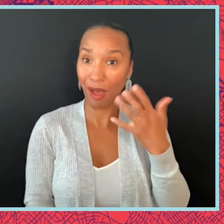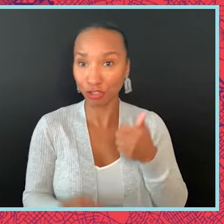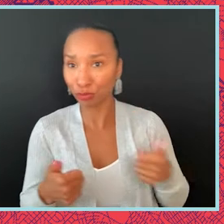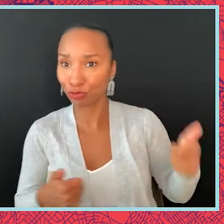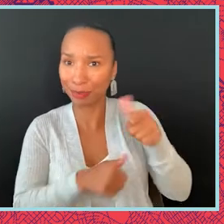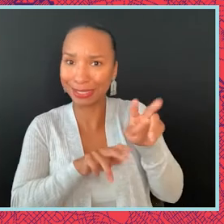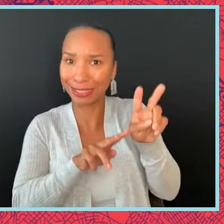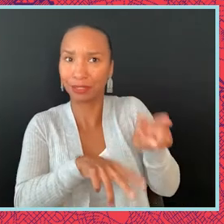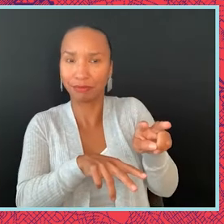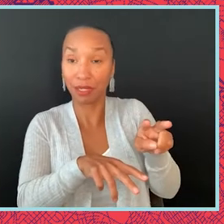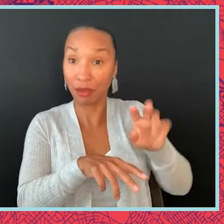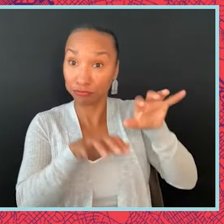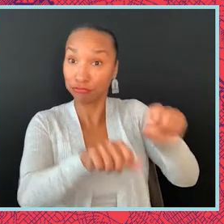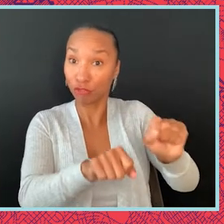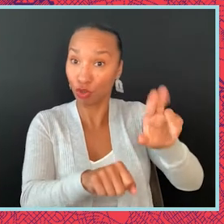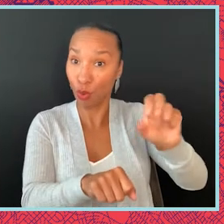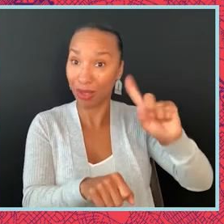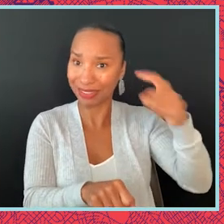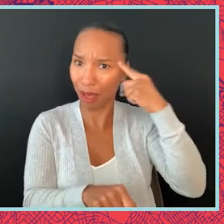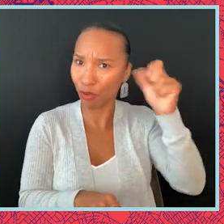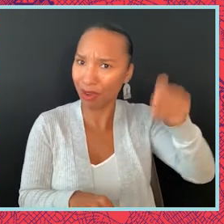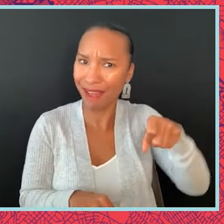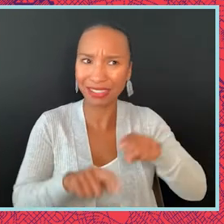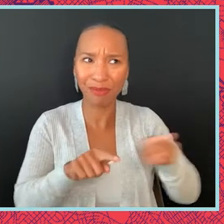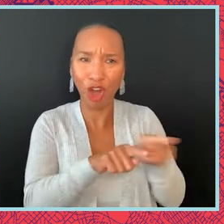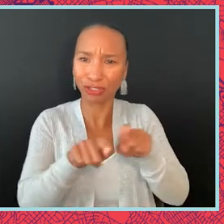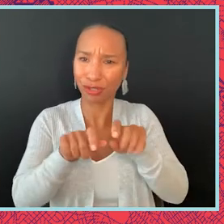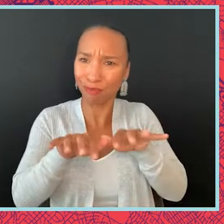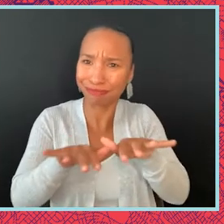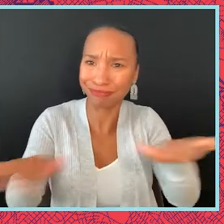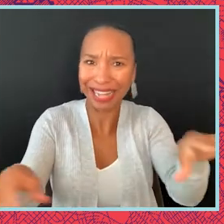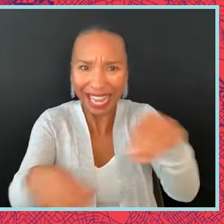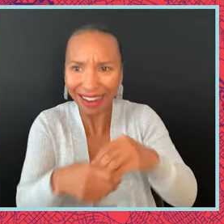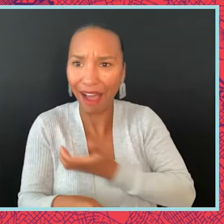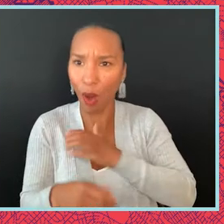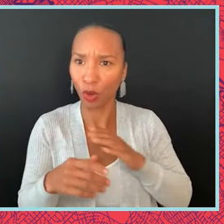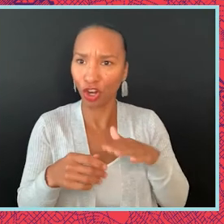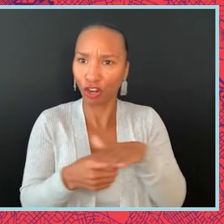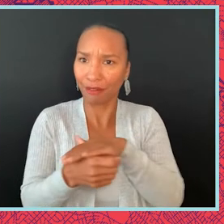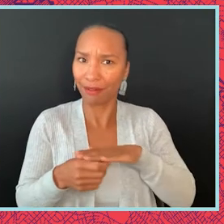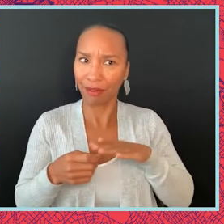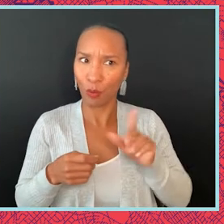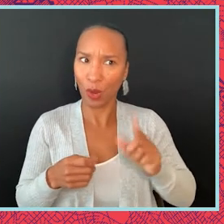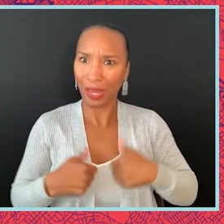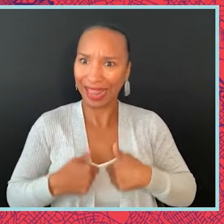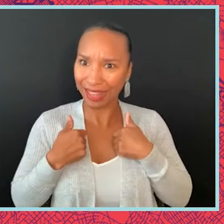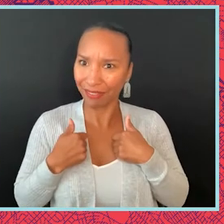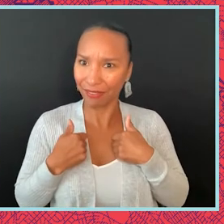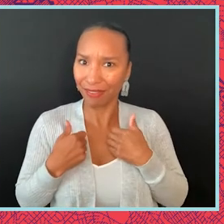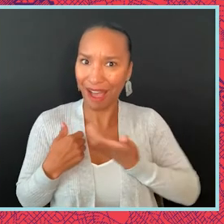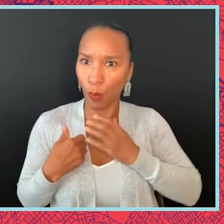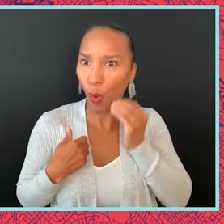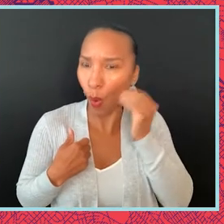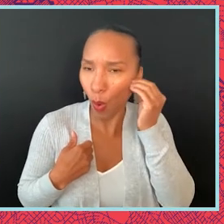supremacists descended not just on the U.S. Capitol, but on, like you said, the neighborhoods that we all call home. Our community was